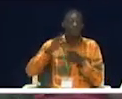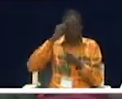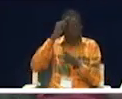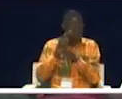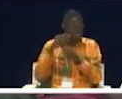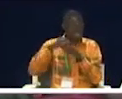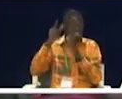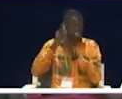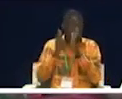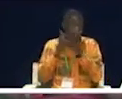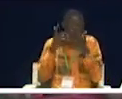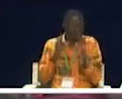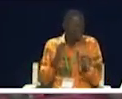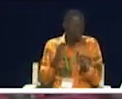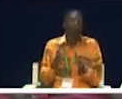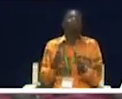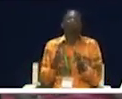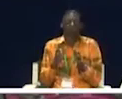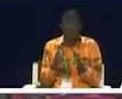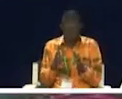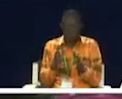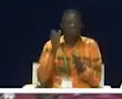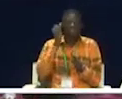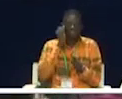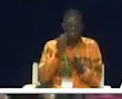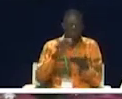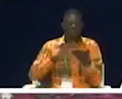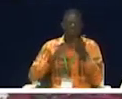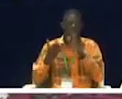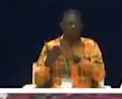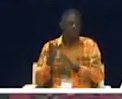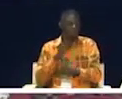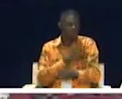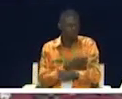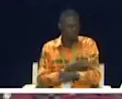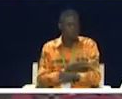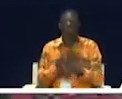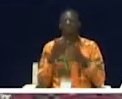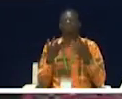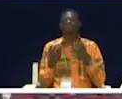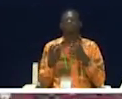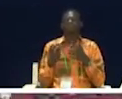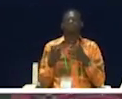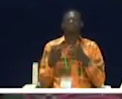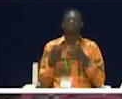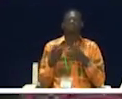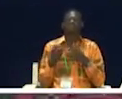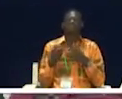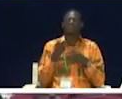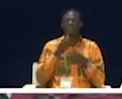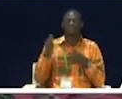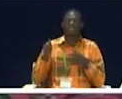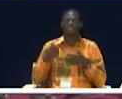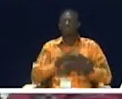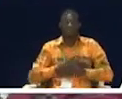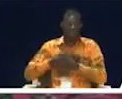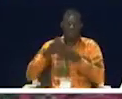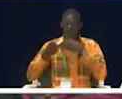Praise the Lord. Immediately she forgave her mother, her brother-in-law. Boom! A child came forth.